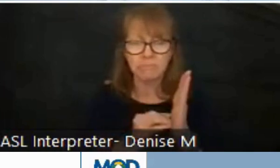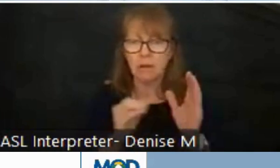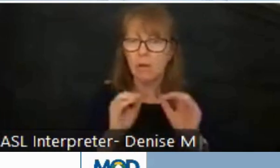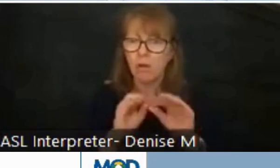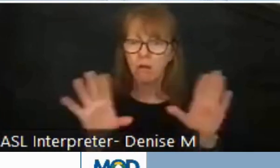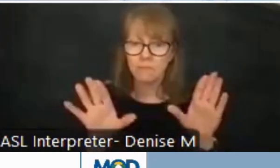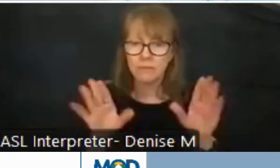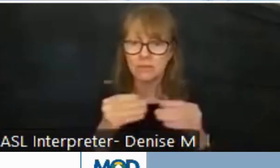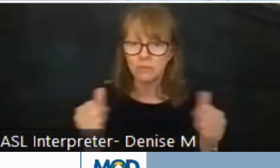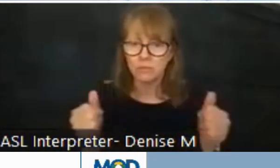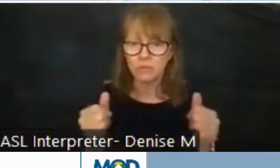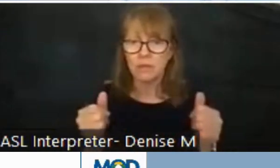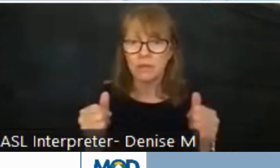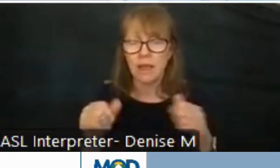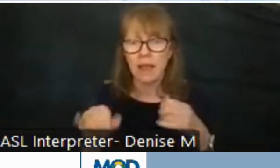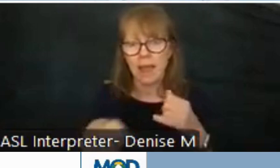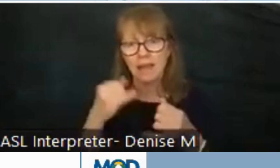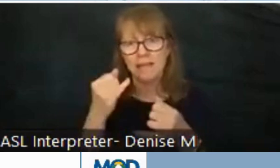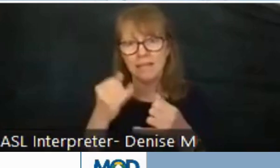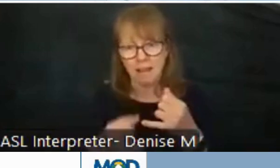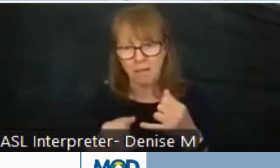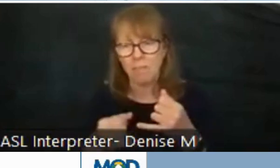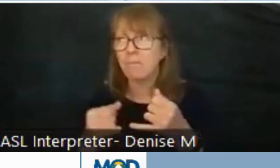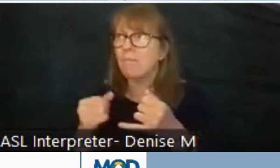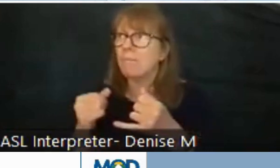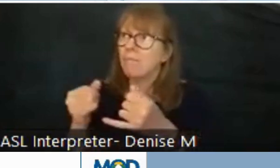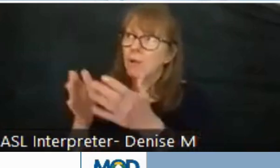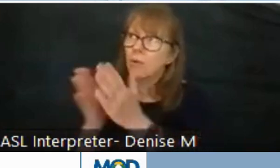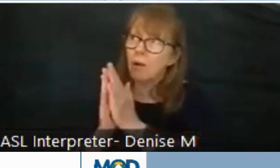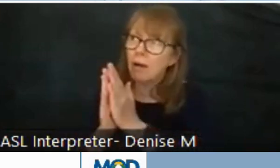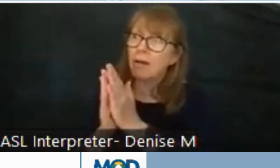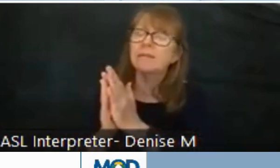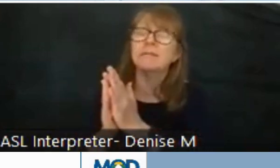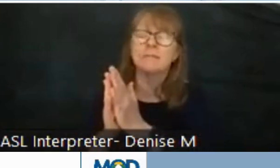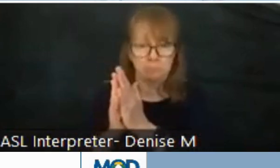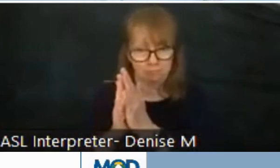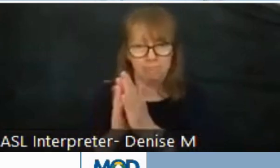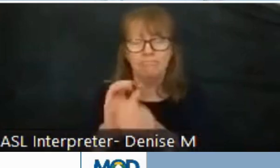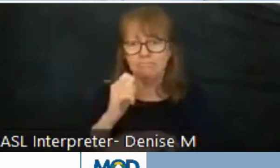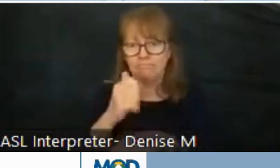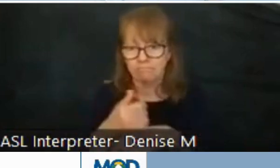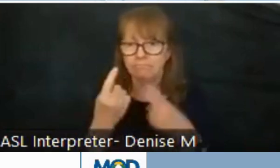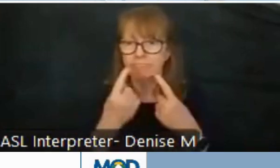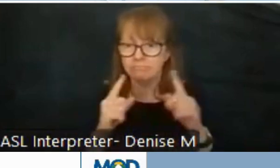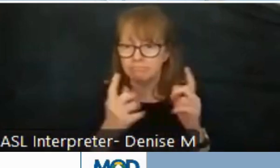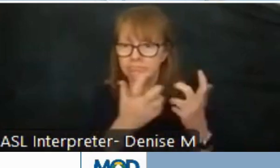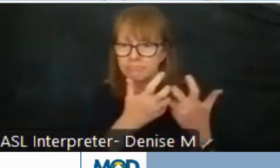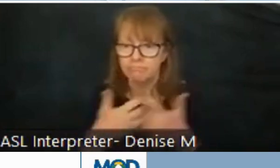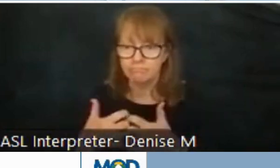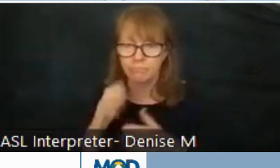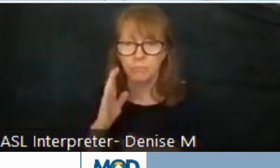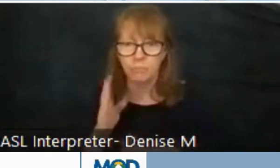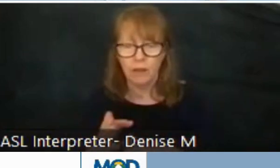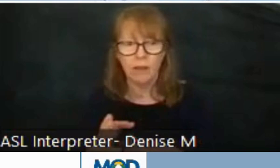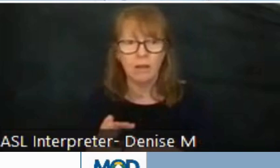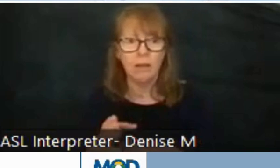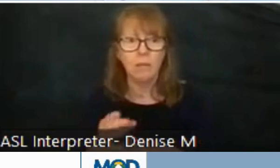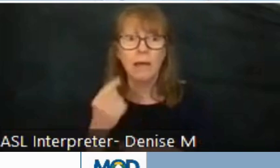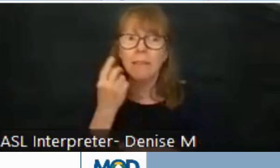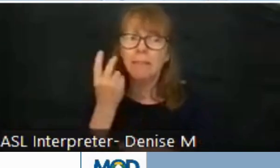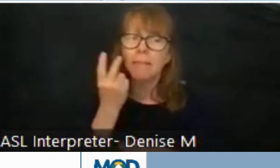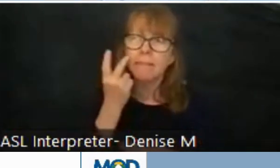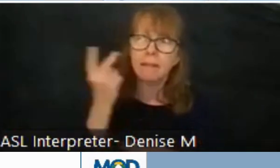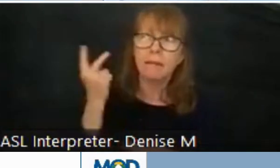you request, but it's a good idea to then think back to the obstacle and limitations you've identified